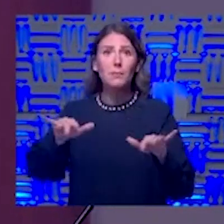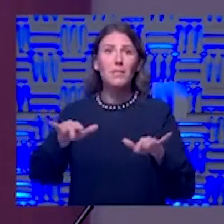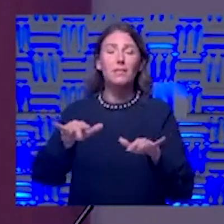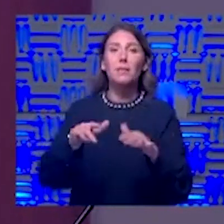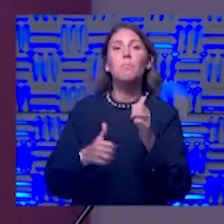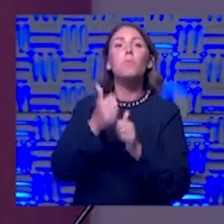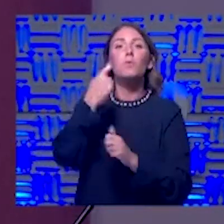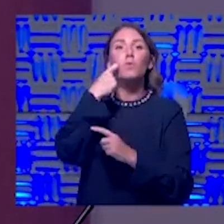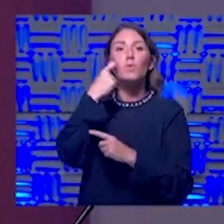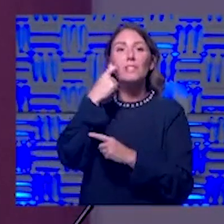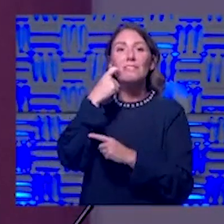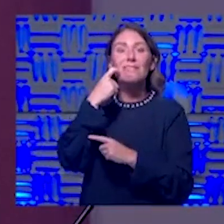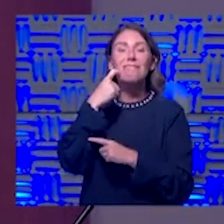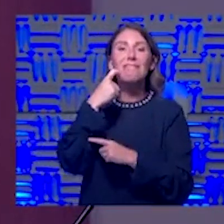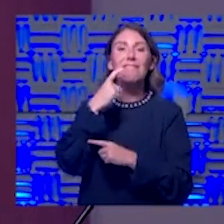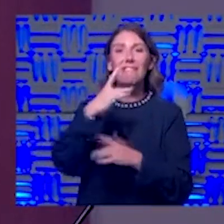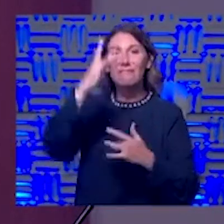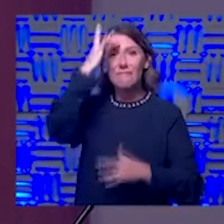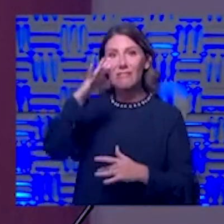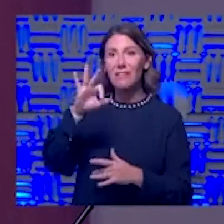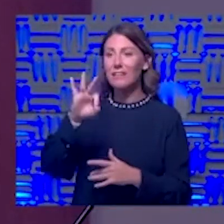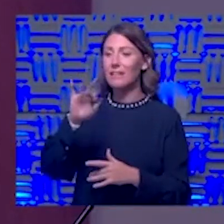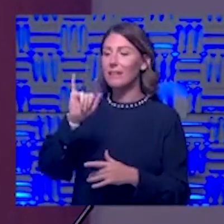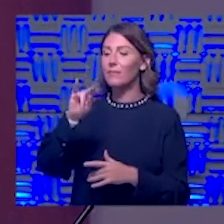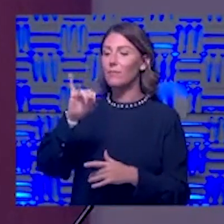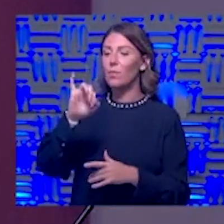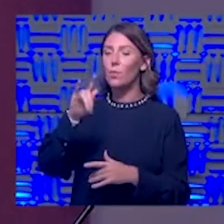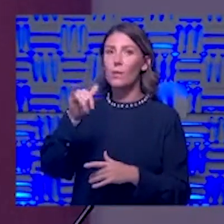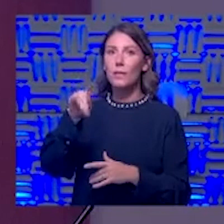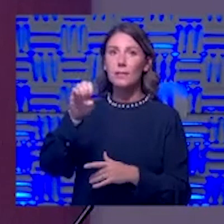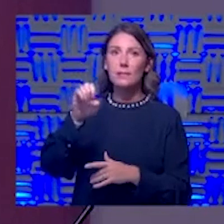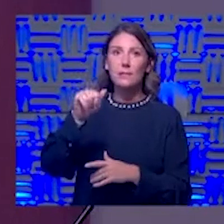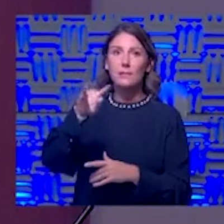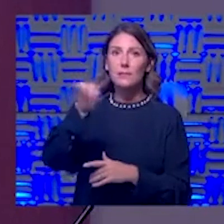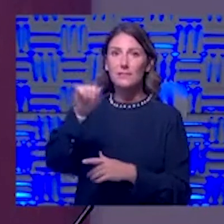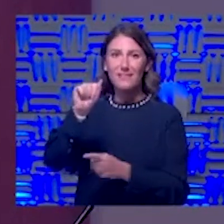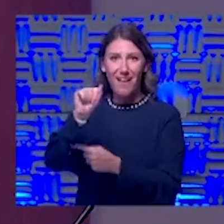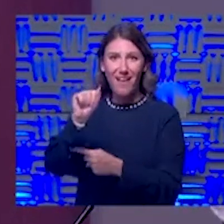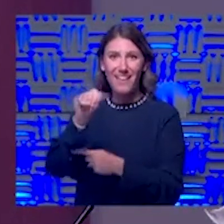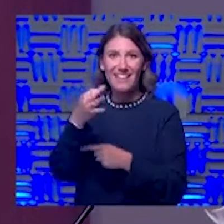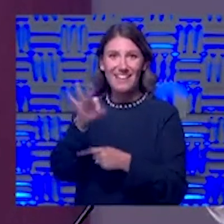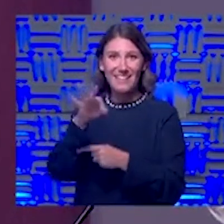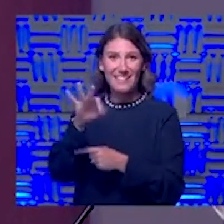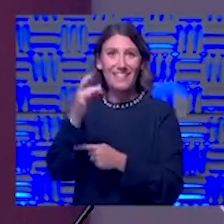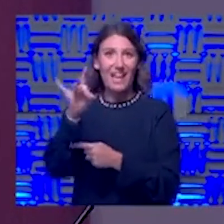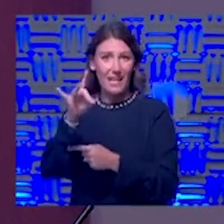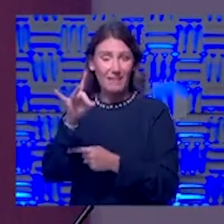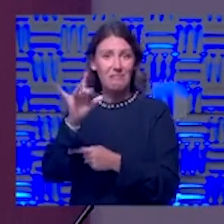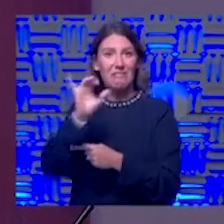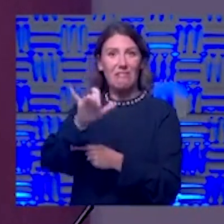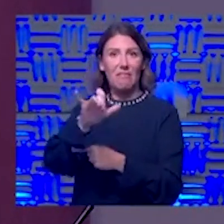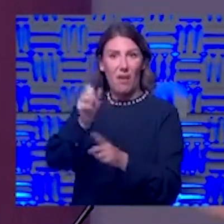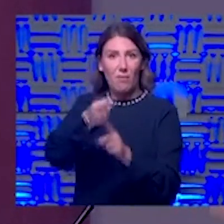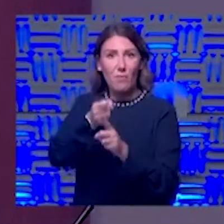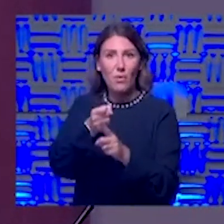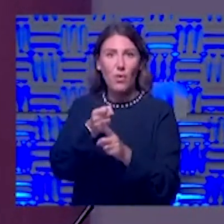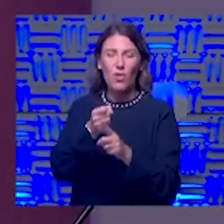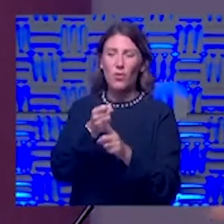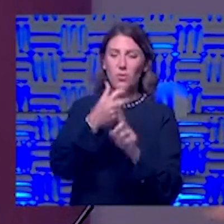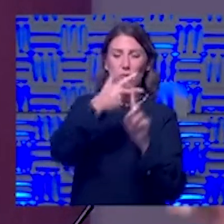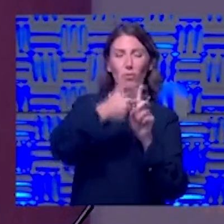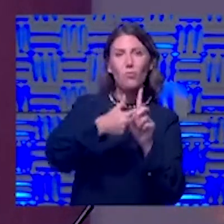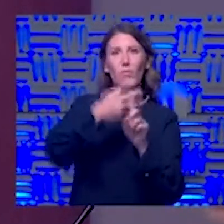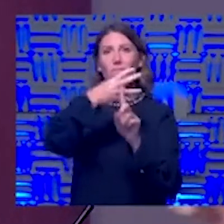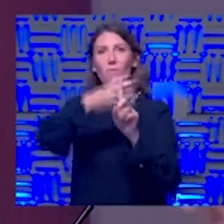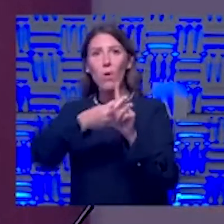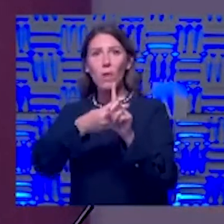the influenza pandemic in 1918, there was as well a 3 or 4 month sort of period where there were no